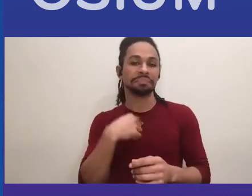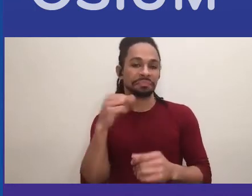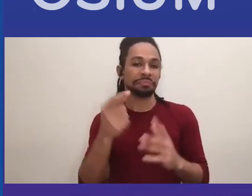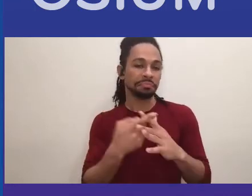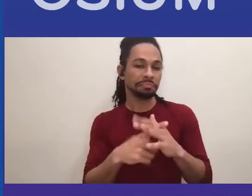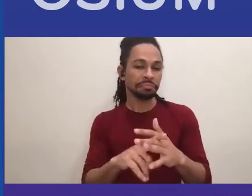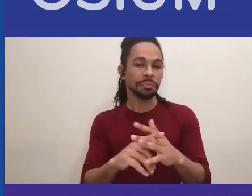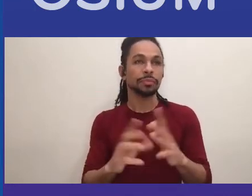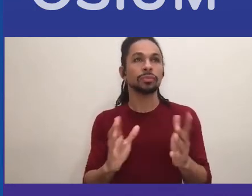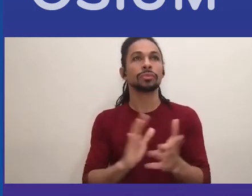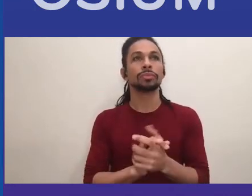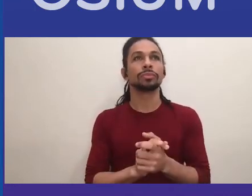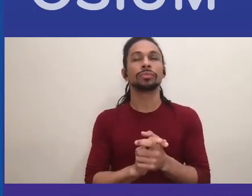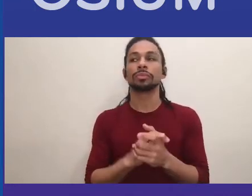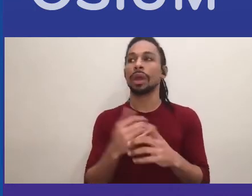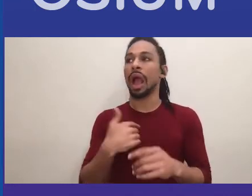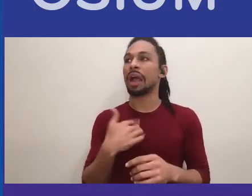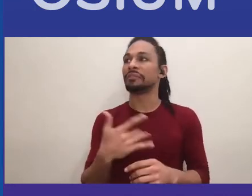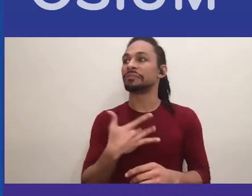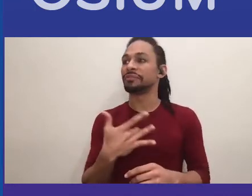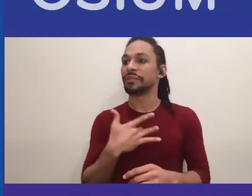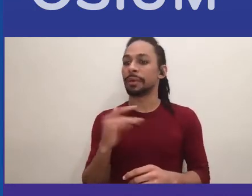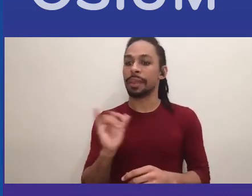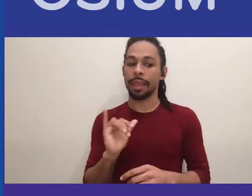Yeah, I feel like